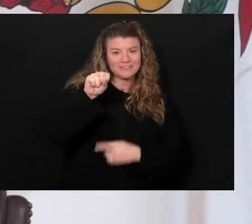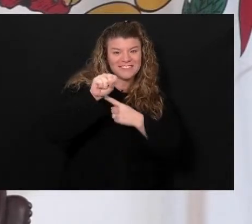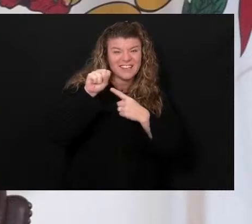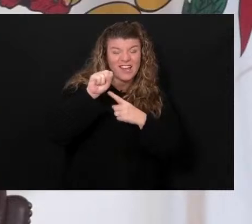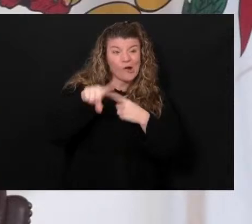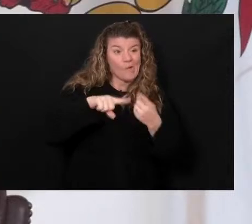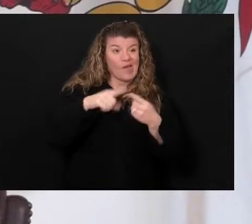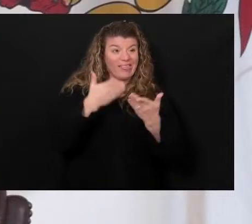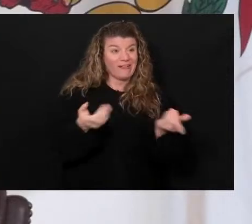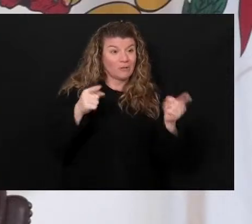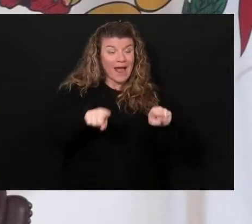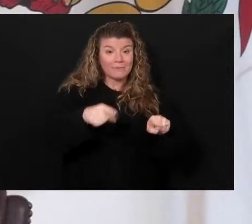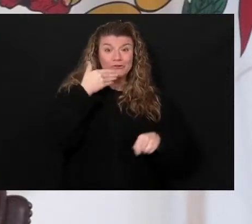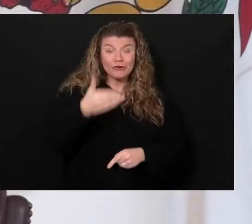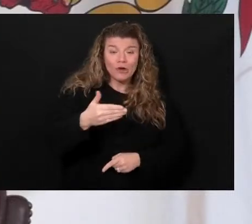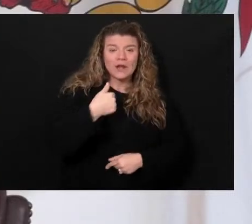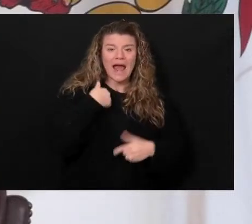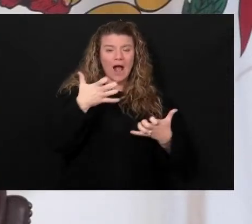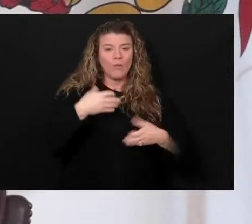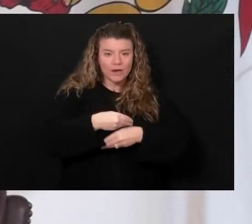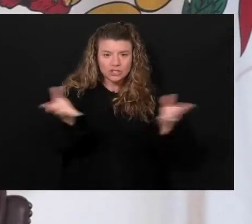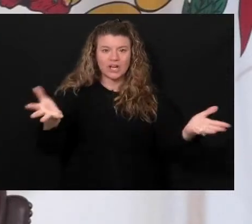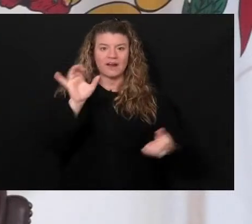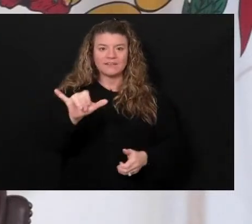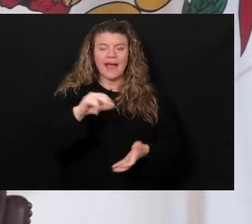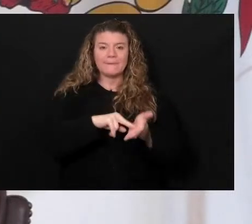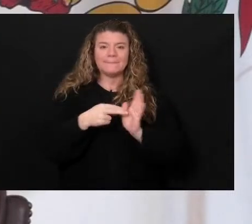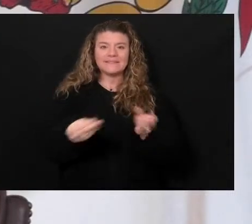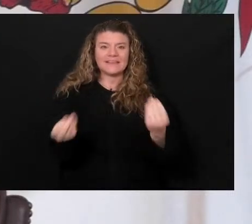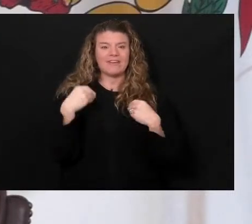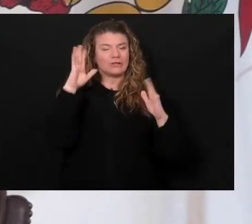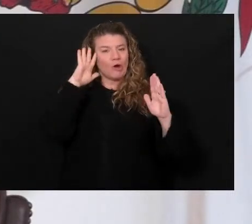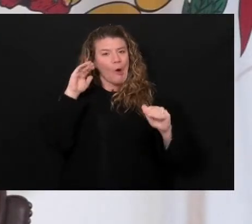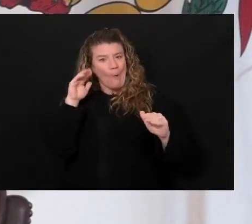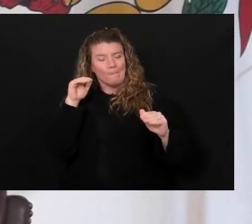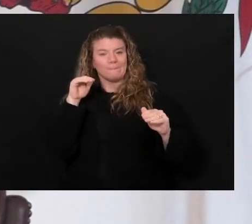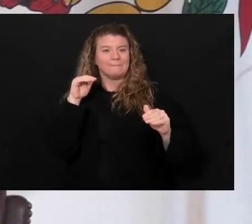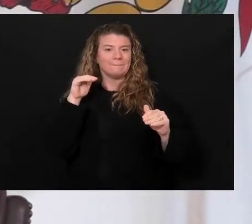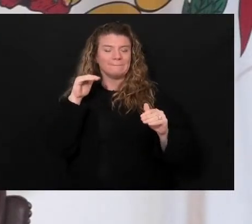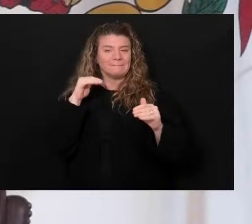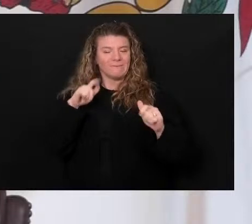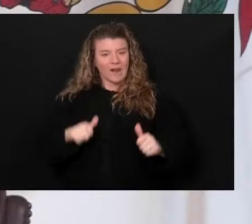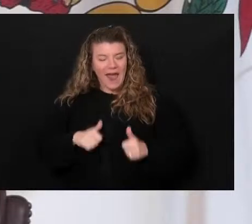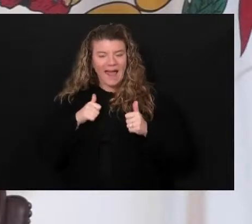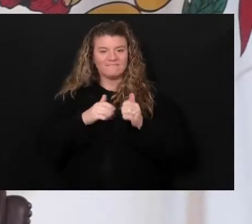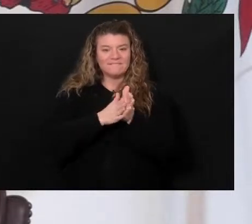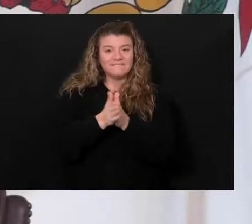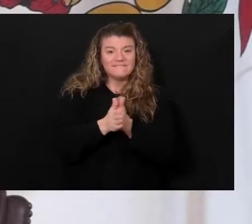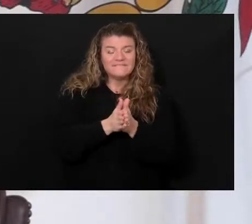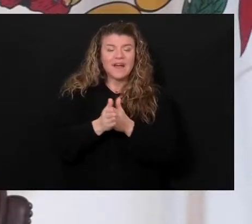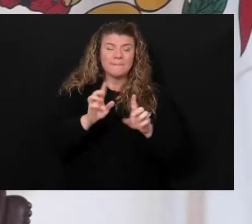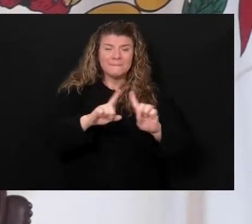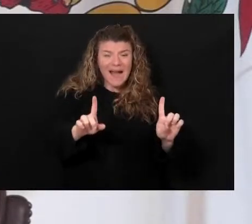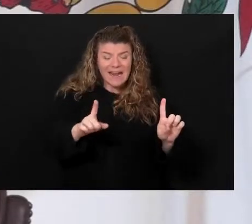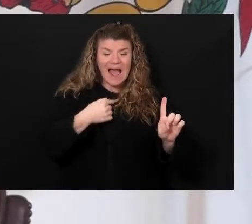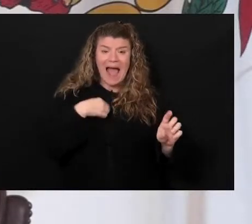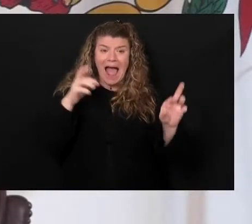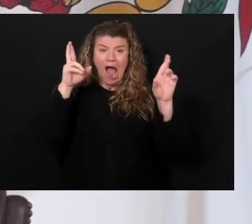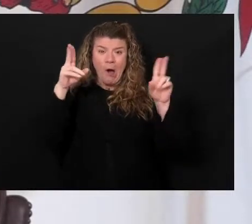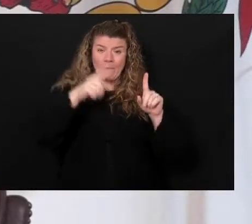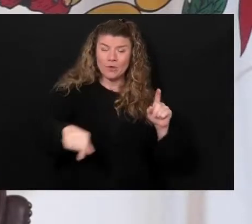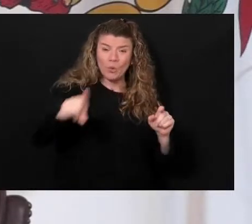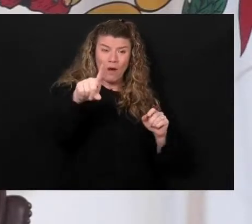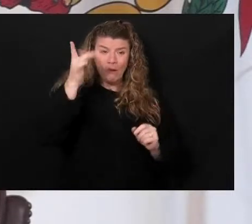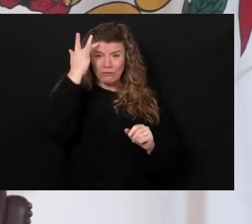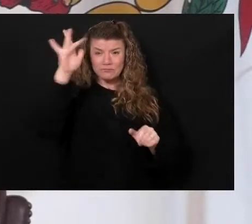it rejuvenates us and gives us hope when things are good, and I hope to God above that they have the good sense to know that we're